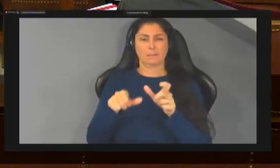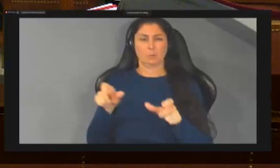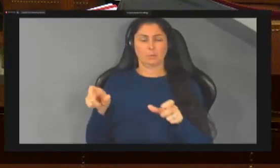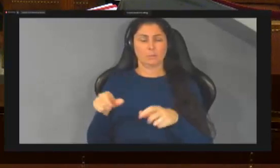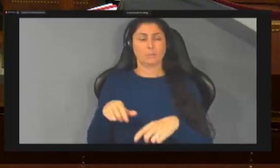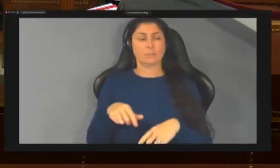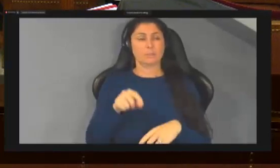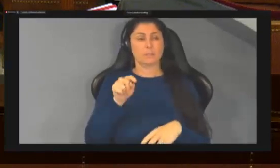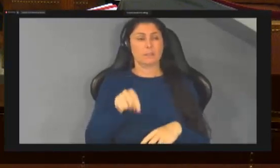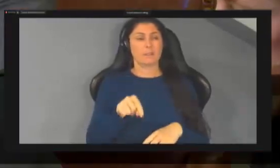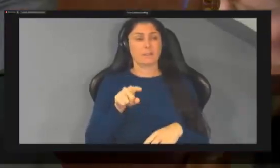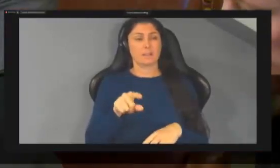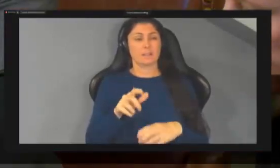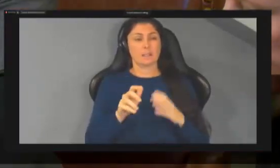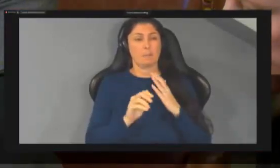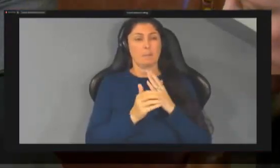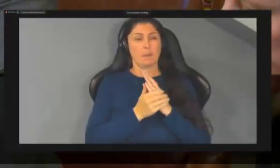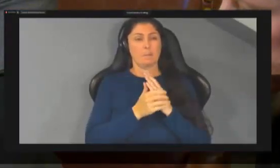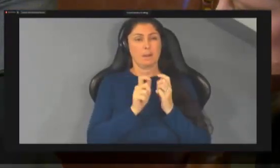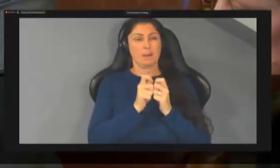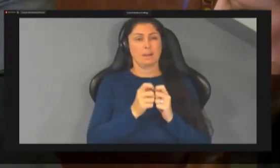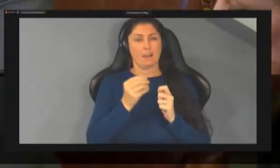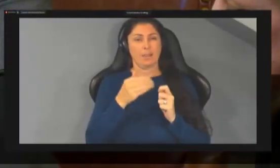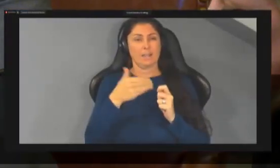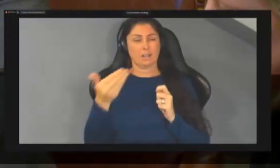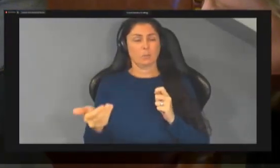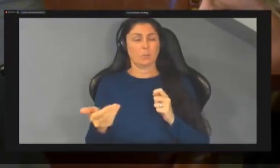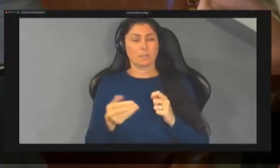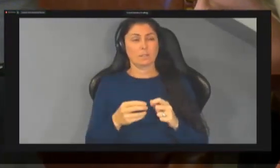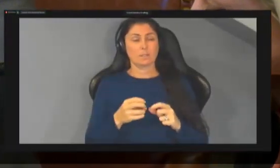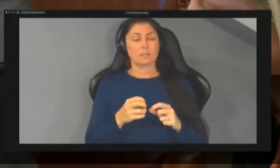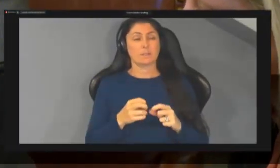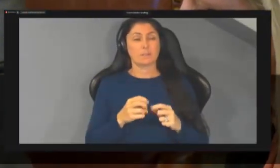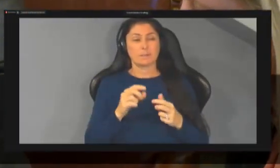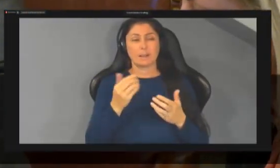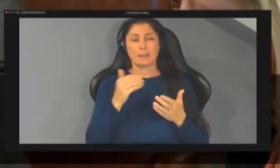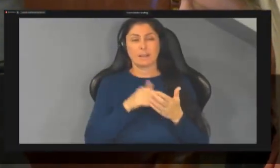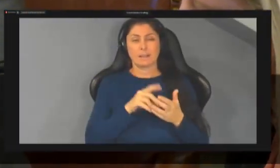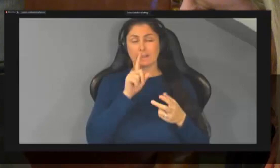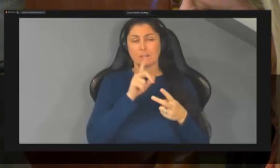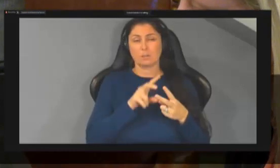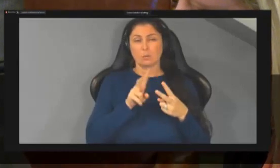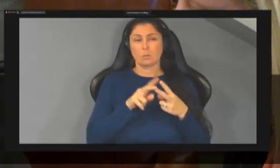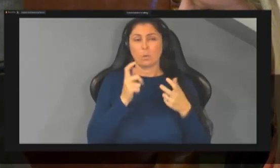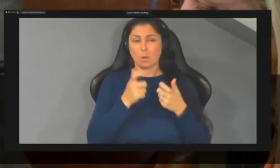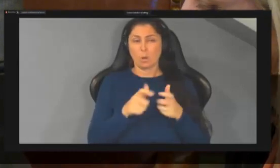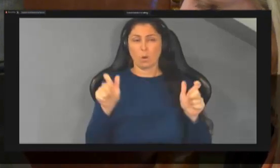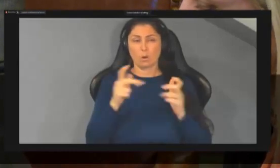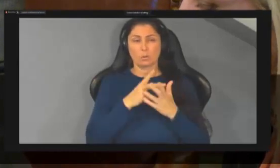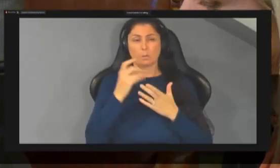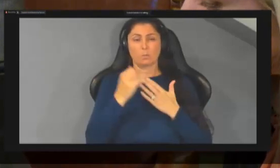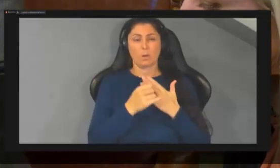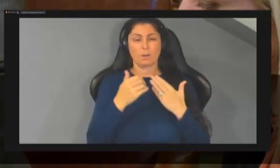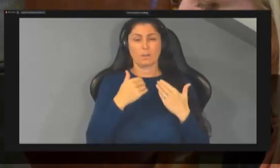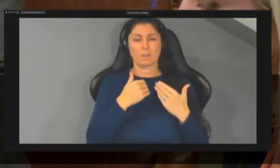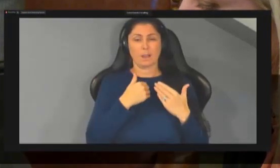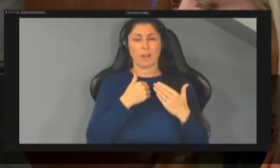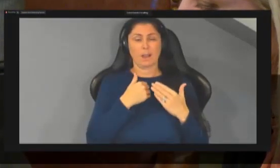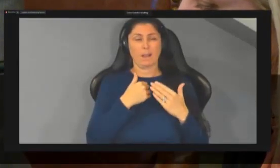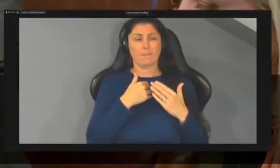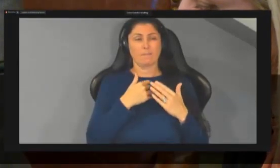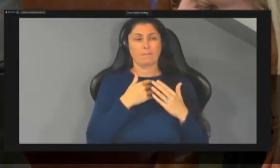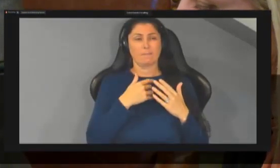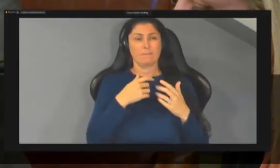this amendment and the next one. So again, these are two large projects that involve signals and